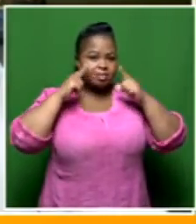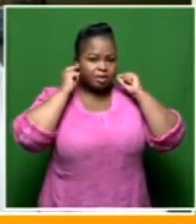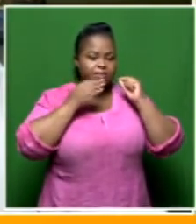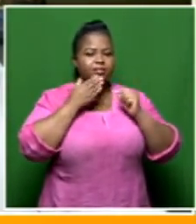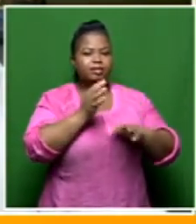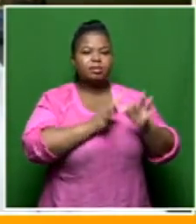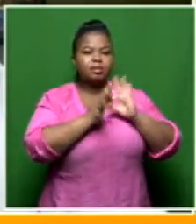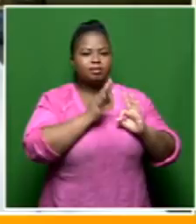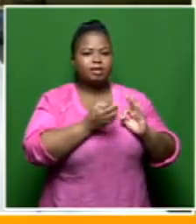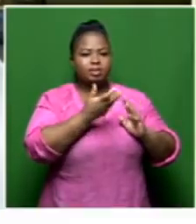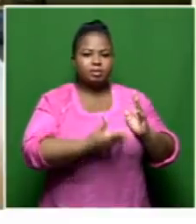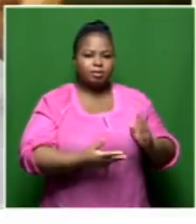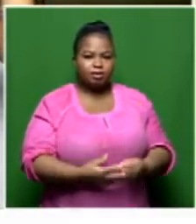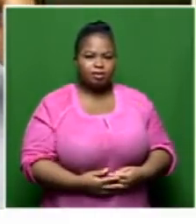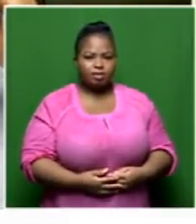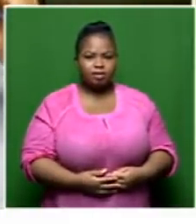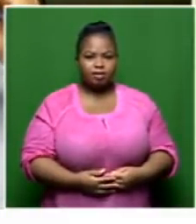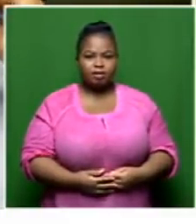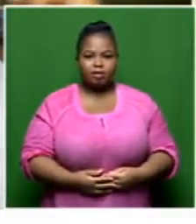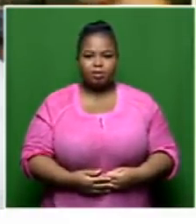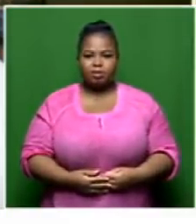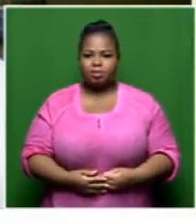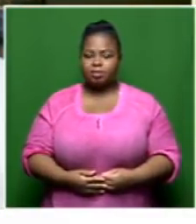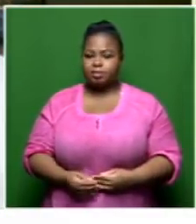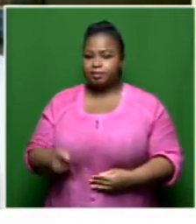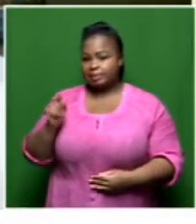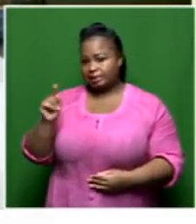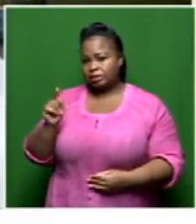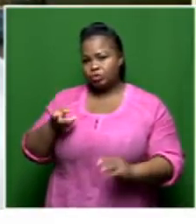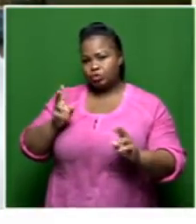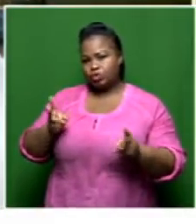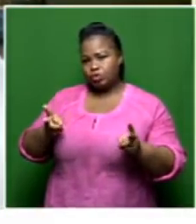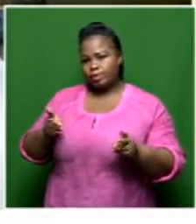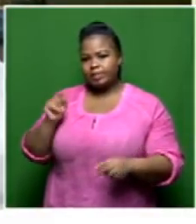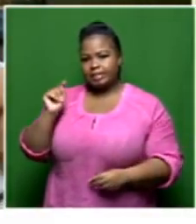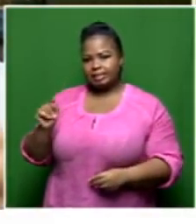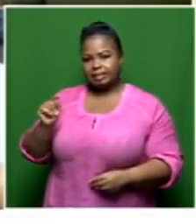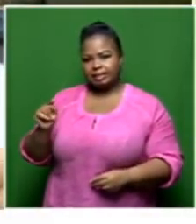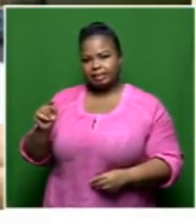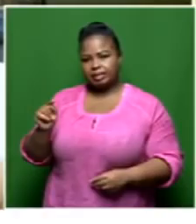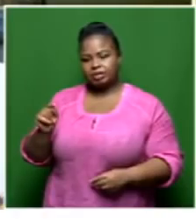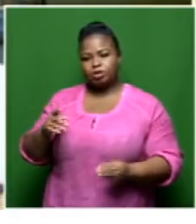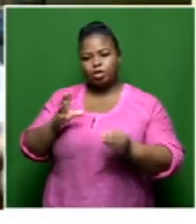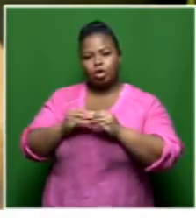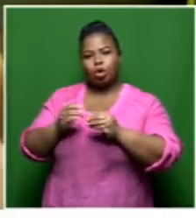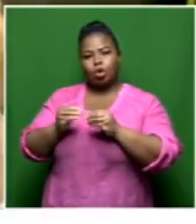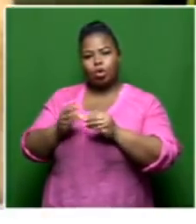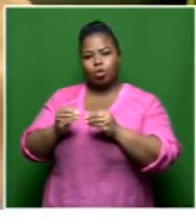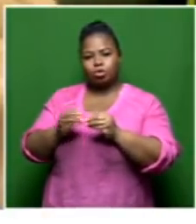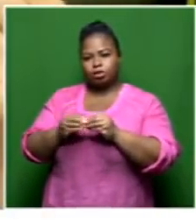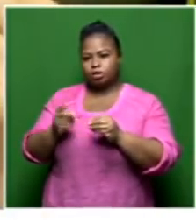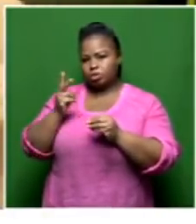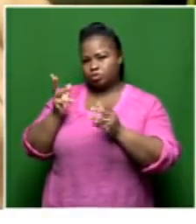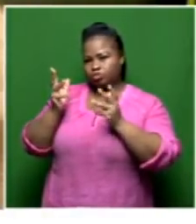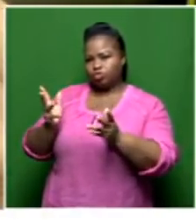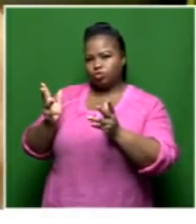different masks you have. Well, I've got the typical mask, which is our cotton one that looks